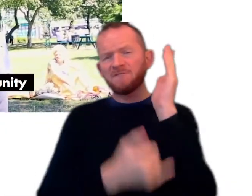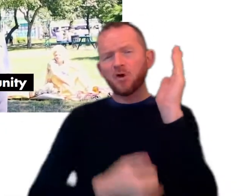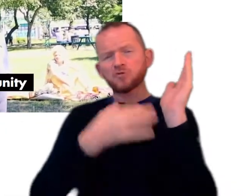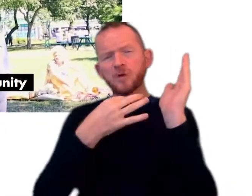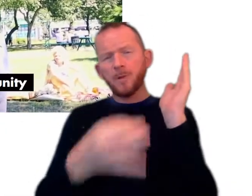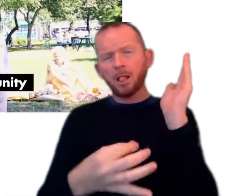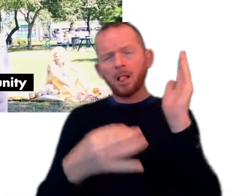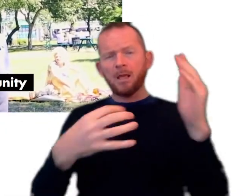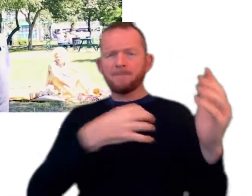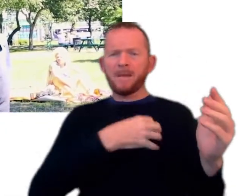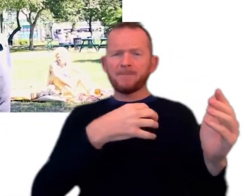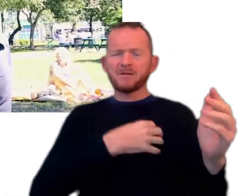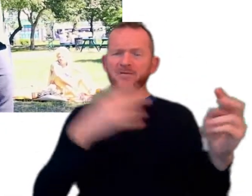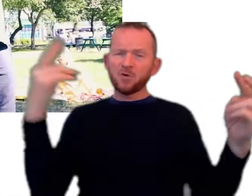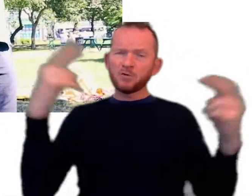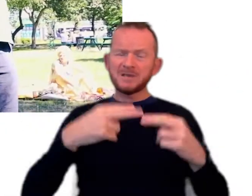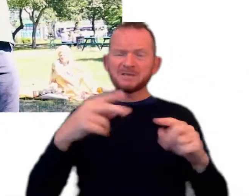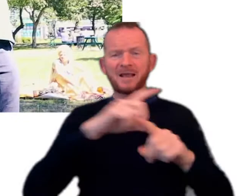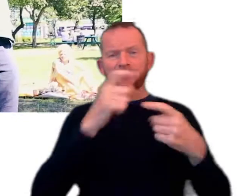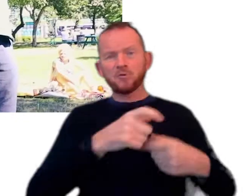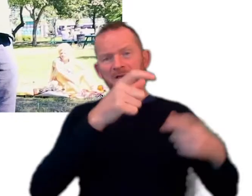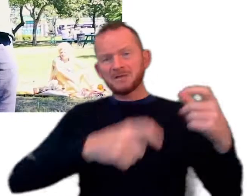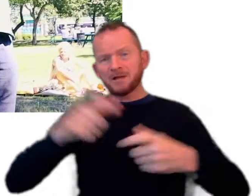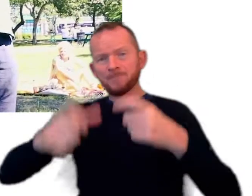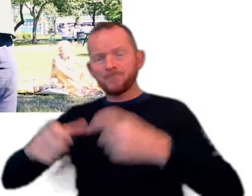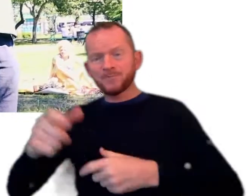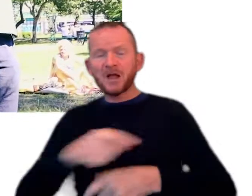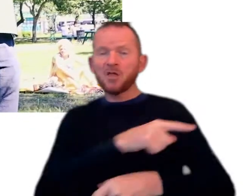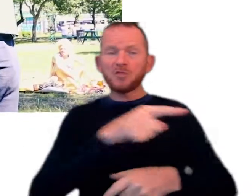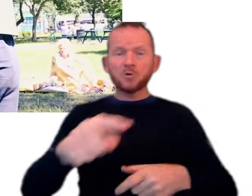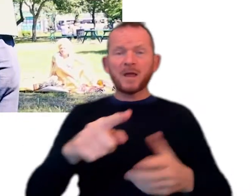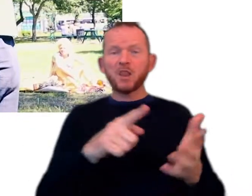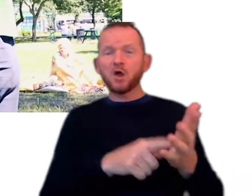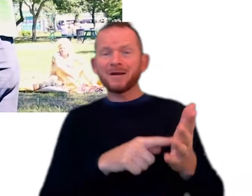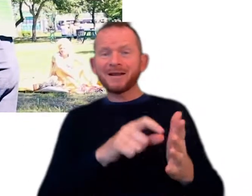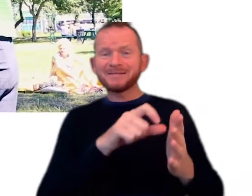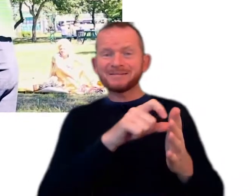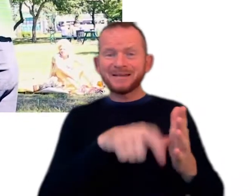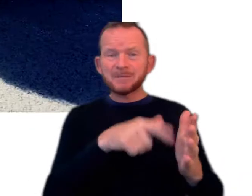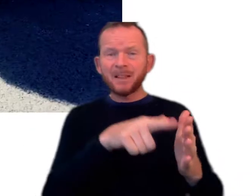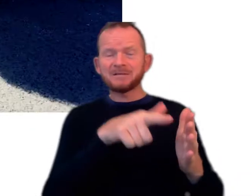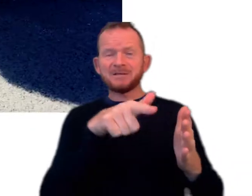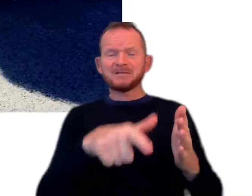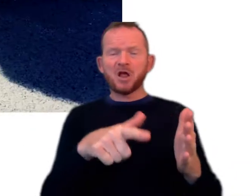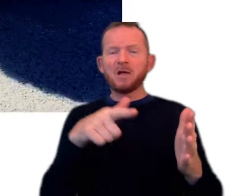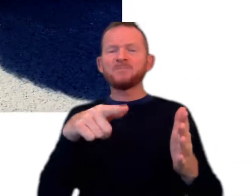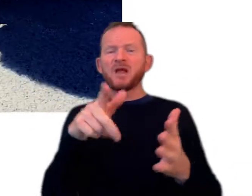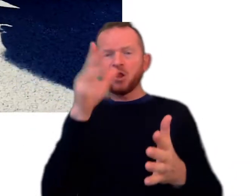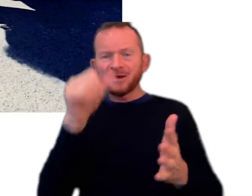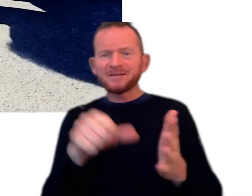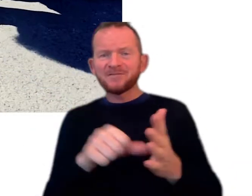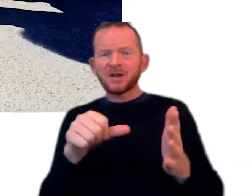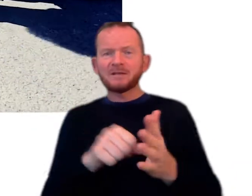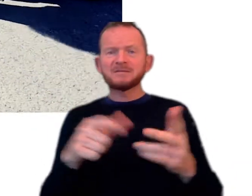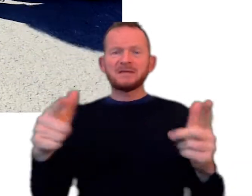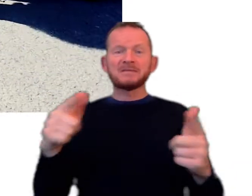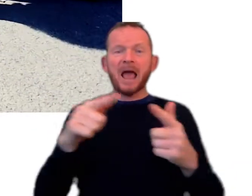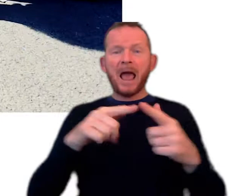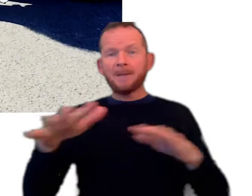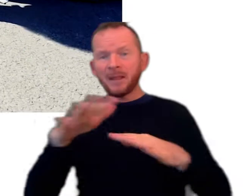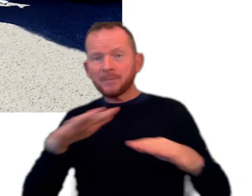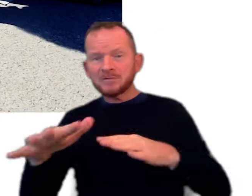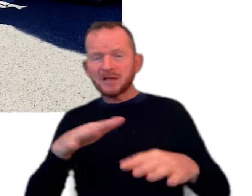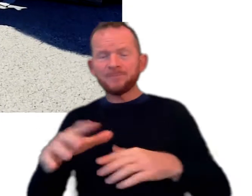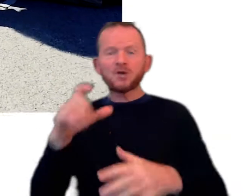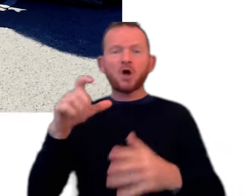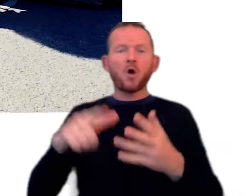our autistic community. Those with learning disabilities, those with learning difficulties, with epilepsy, with co-concurrent health conditions, those